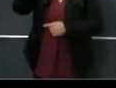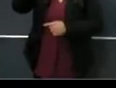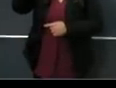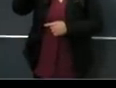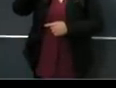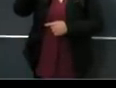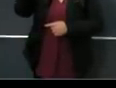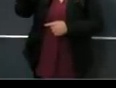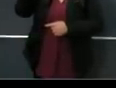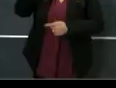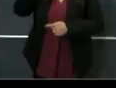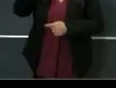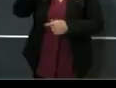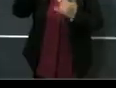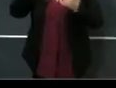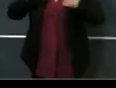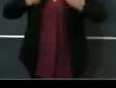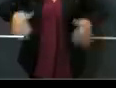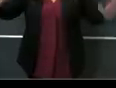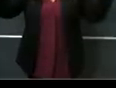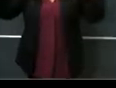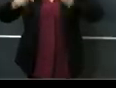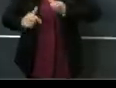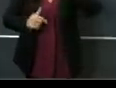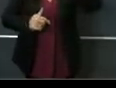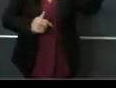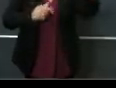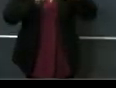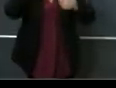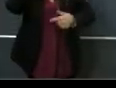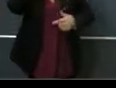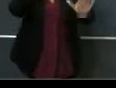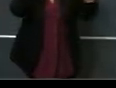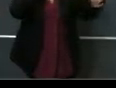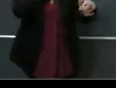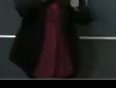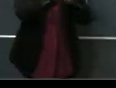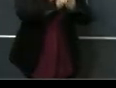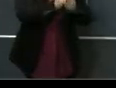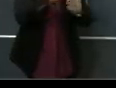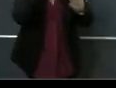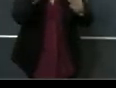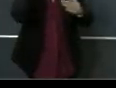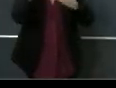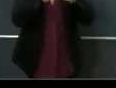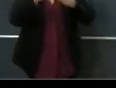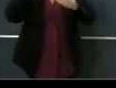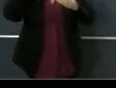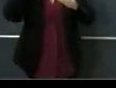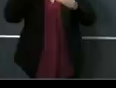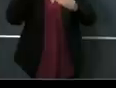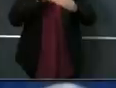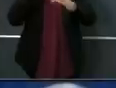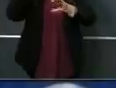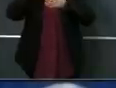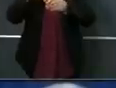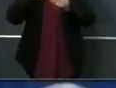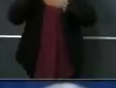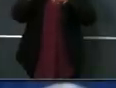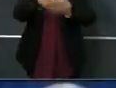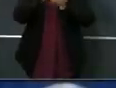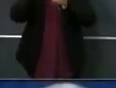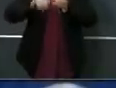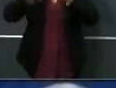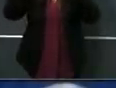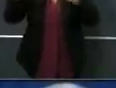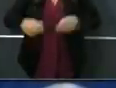donate@cde.ca.gov. I'm going to turn it back to our governor, and again, thank you for your leadership and for making this great call to action. Thank you, Mr. Superintendent. Thank you for